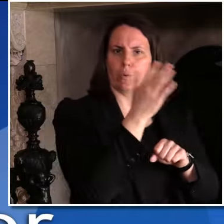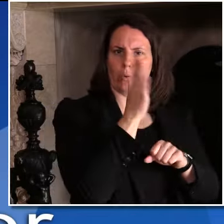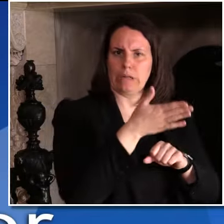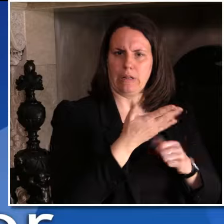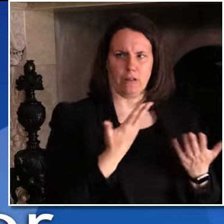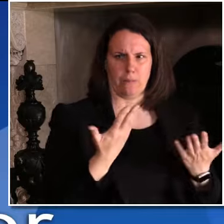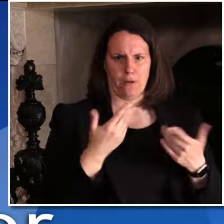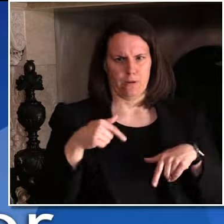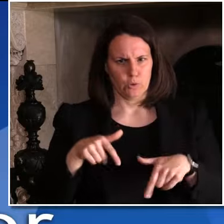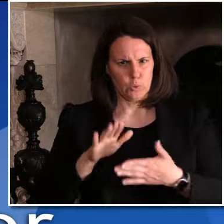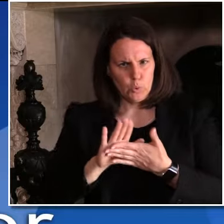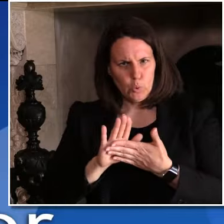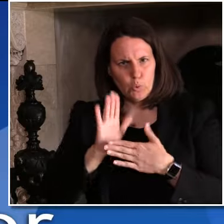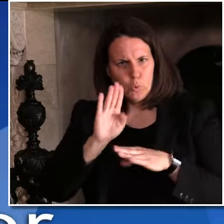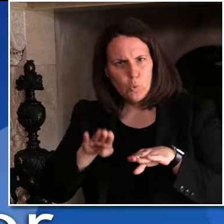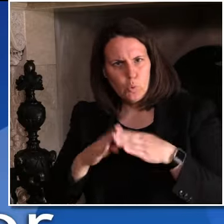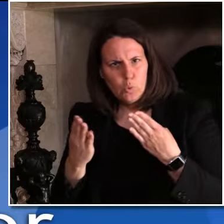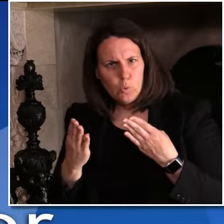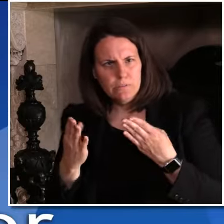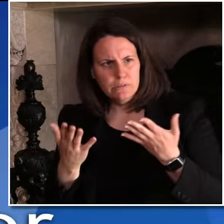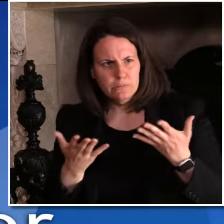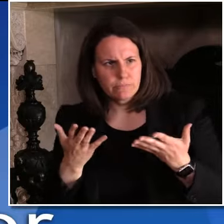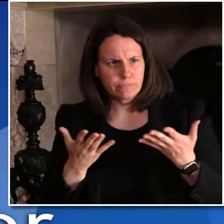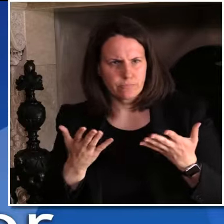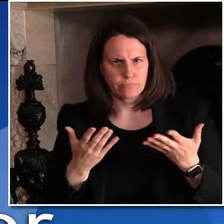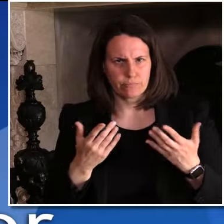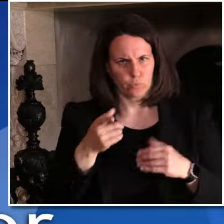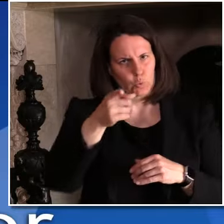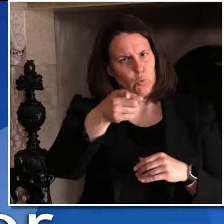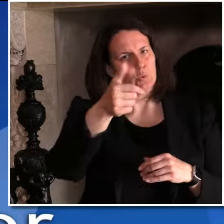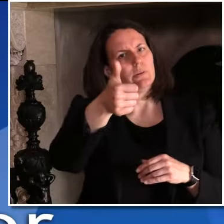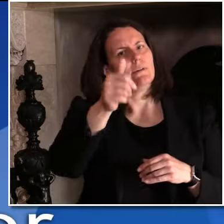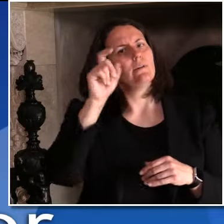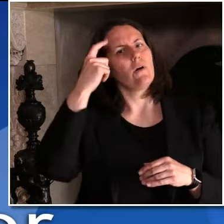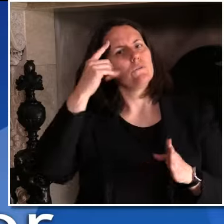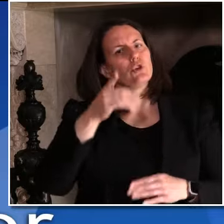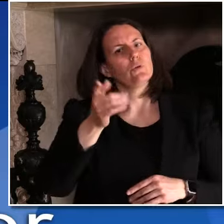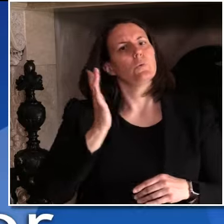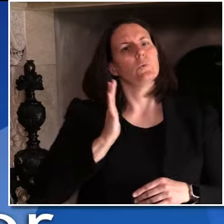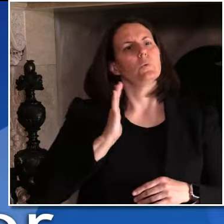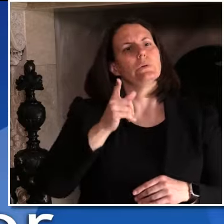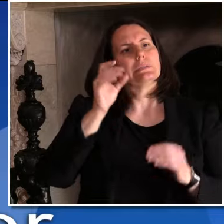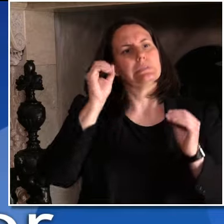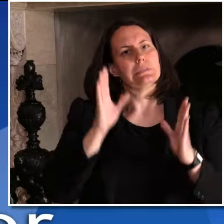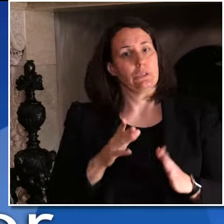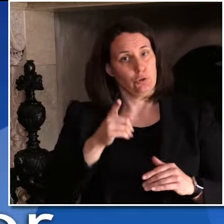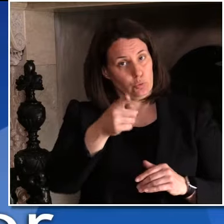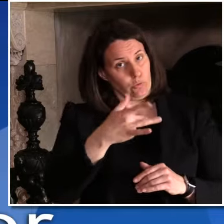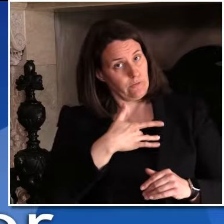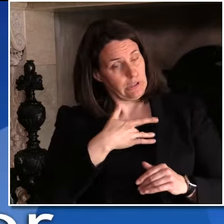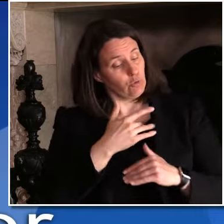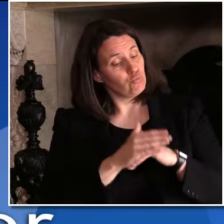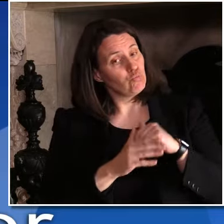feel comfortable sending teachers and students back to school without a vaccine? Well,